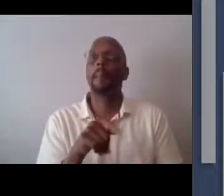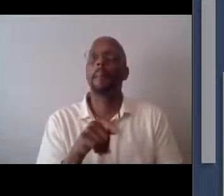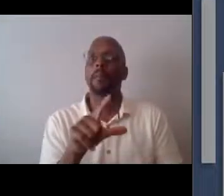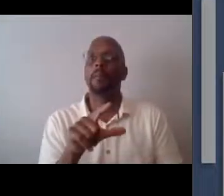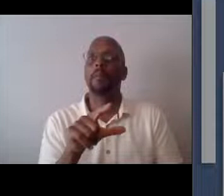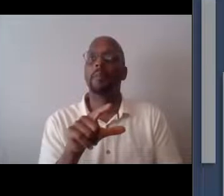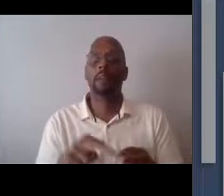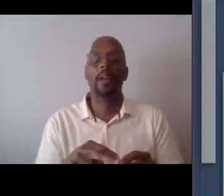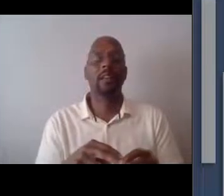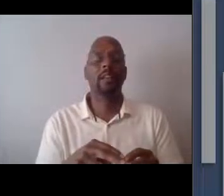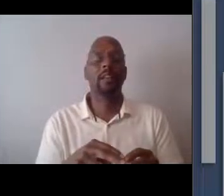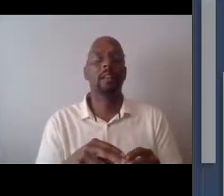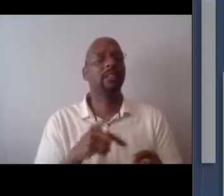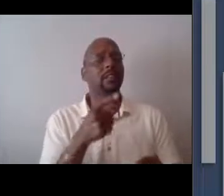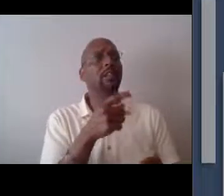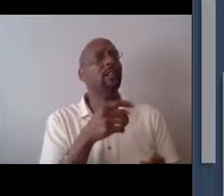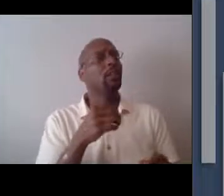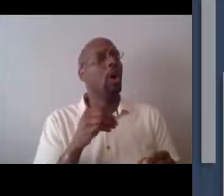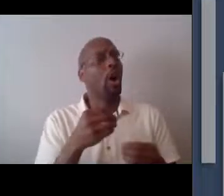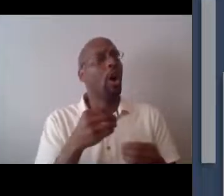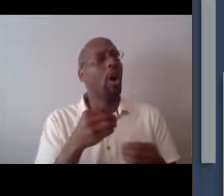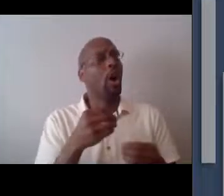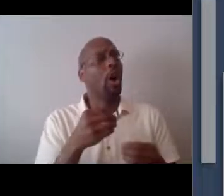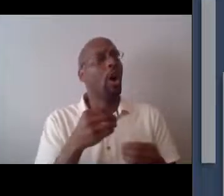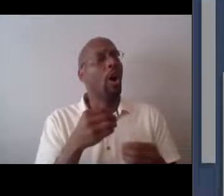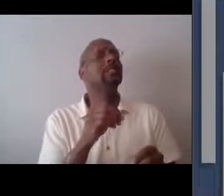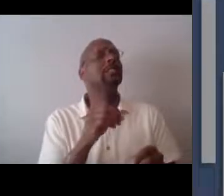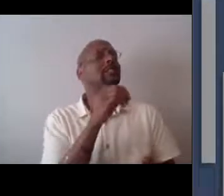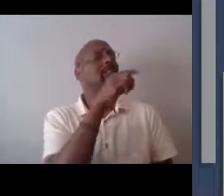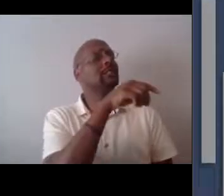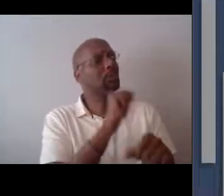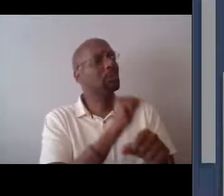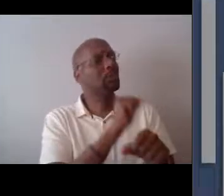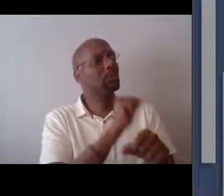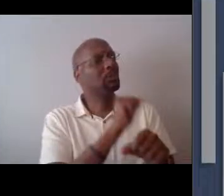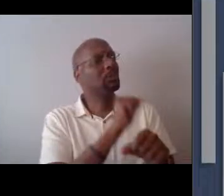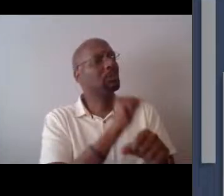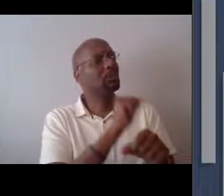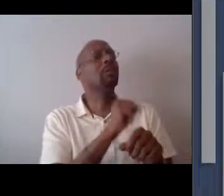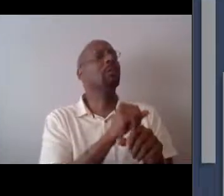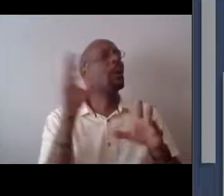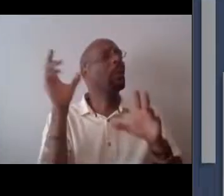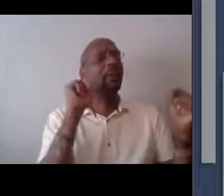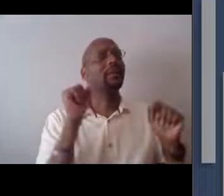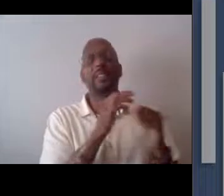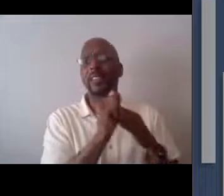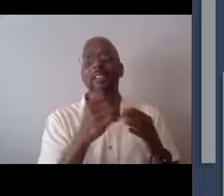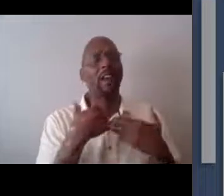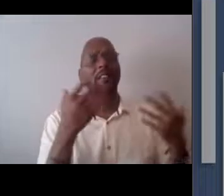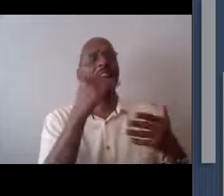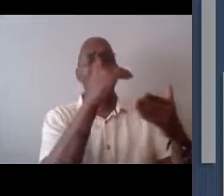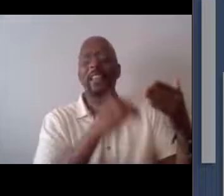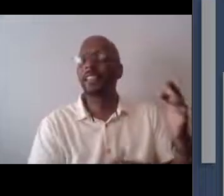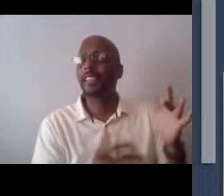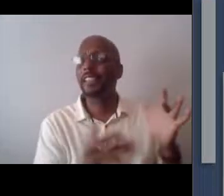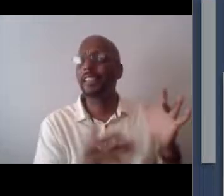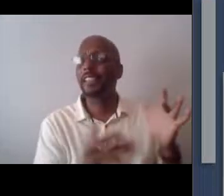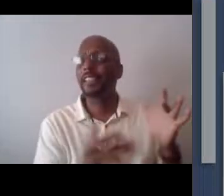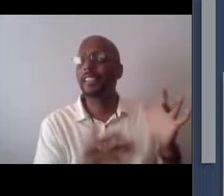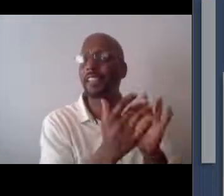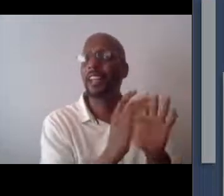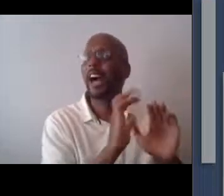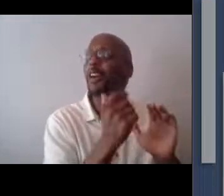in office, and she's president of SCAG, president of League. So she has a lot of contacts, lots of relationships. How can we capitalize